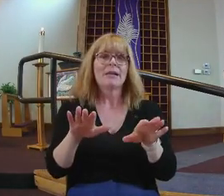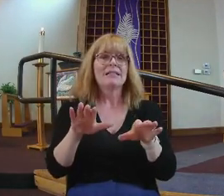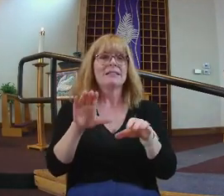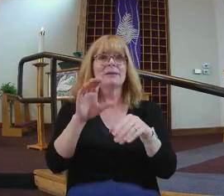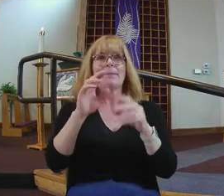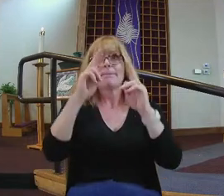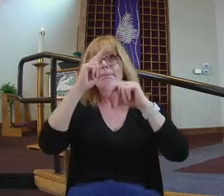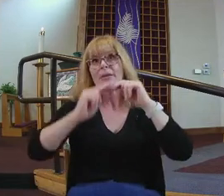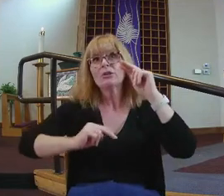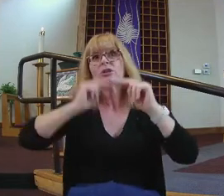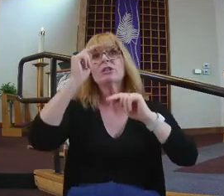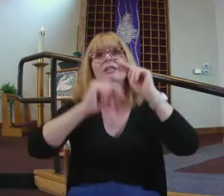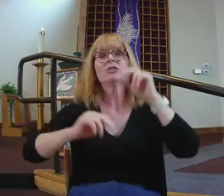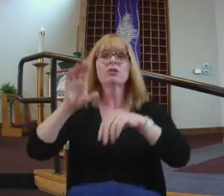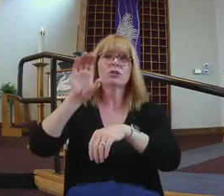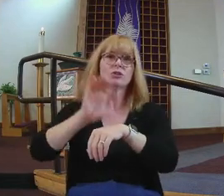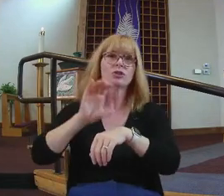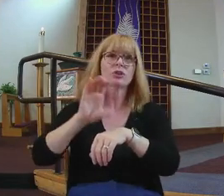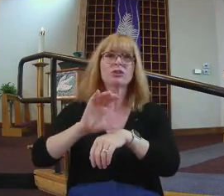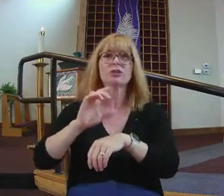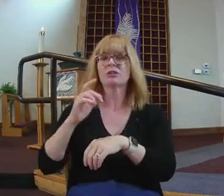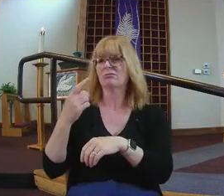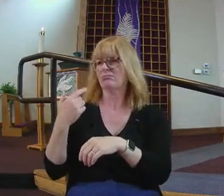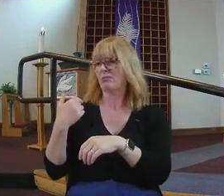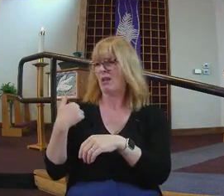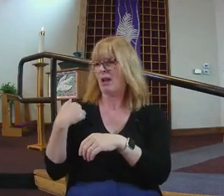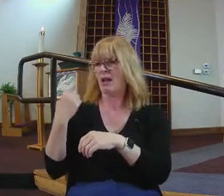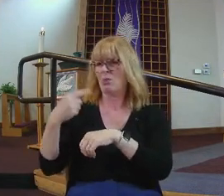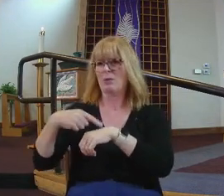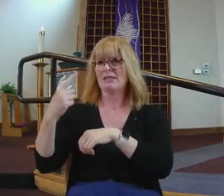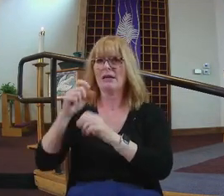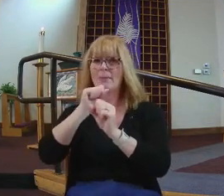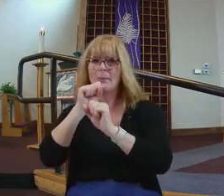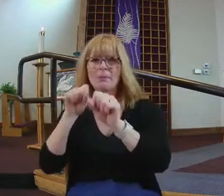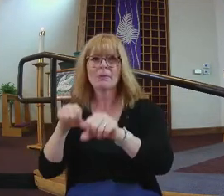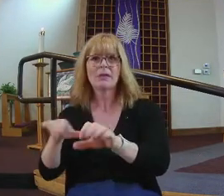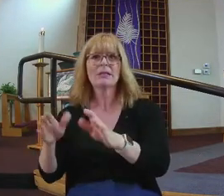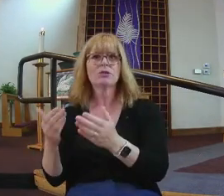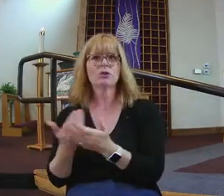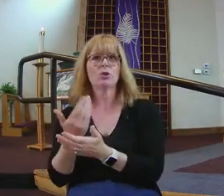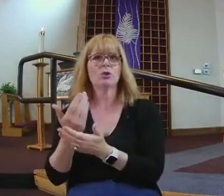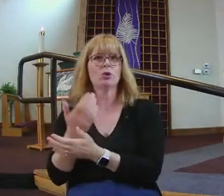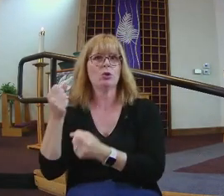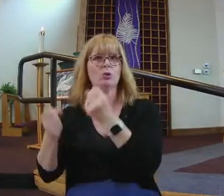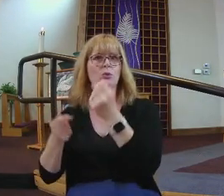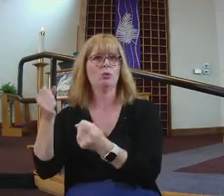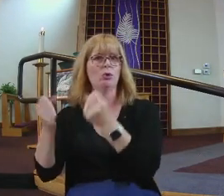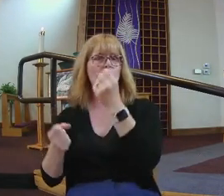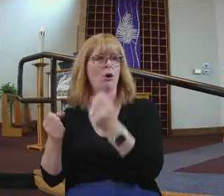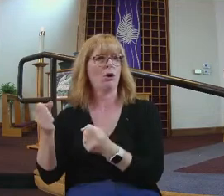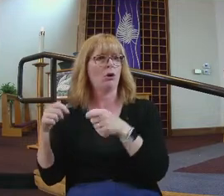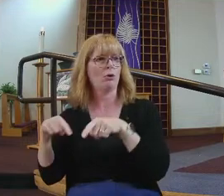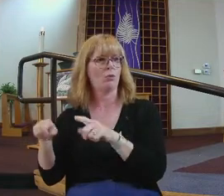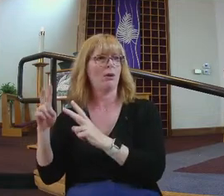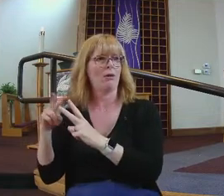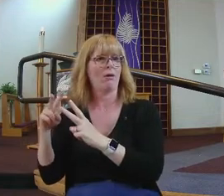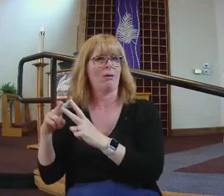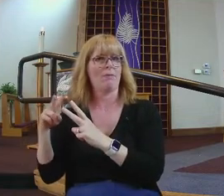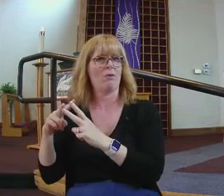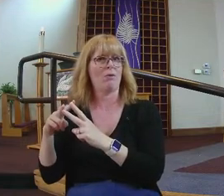blessed a brand new car that a couple had bought in preparation for the arrival of a baby. I have blessed